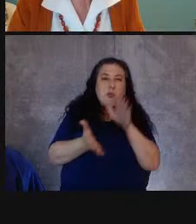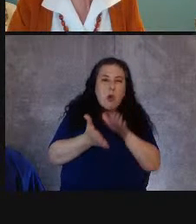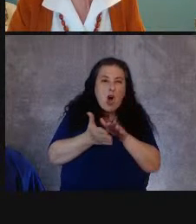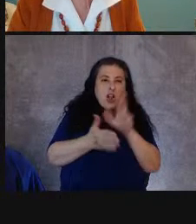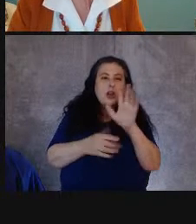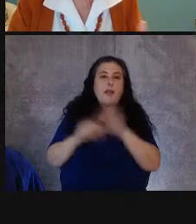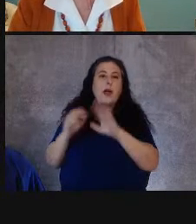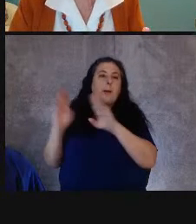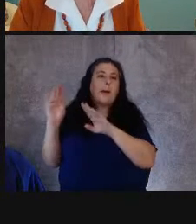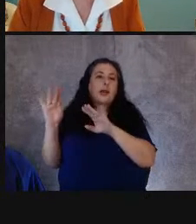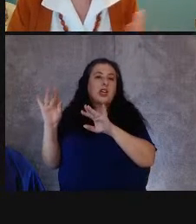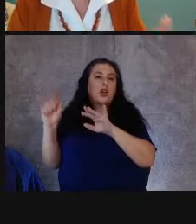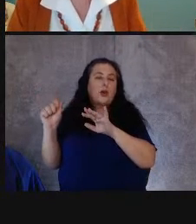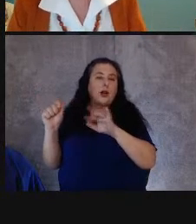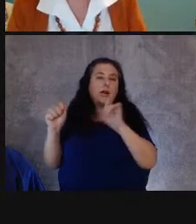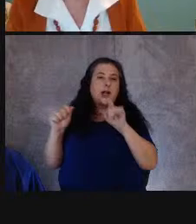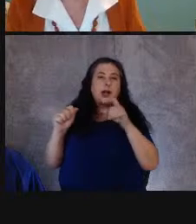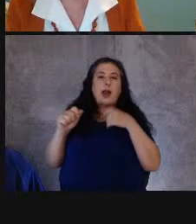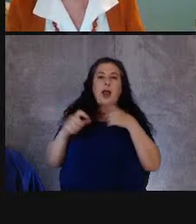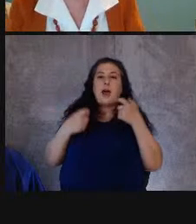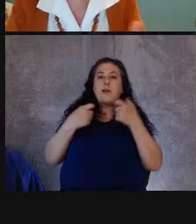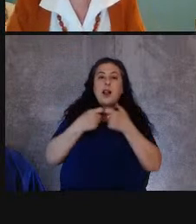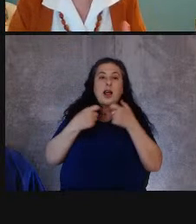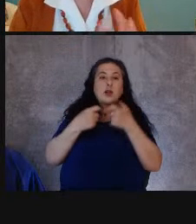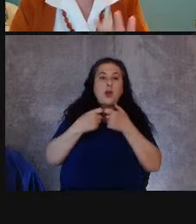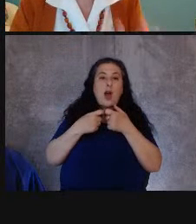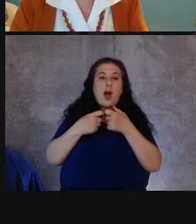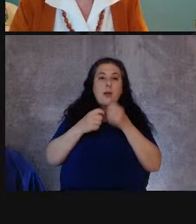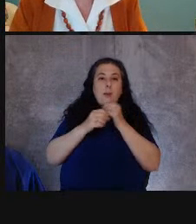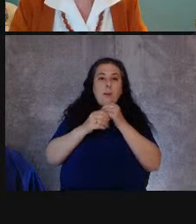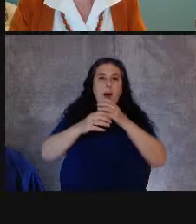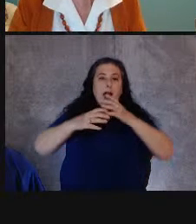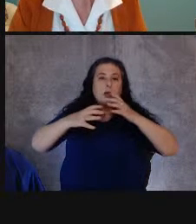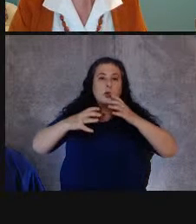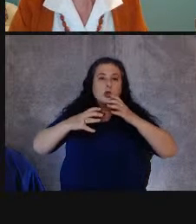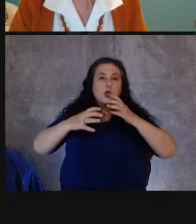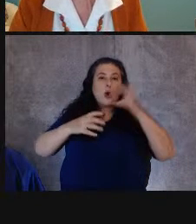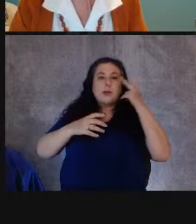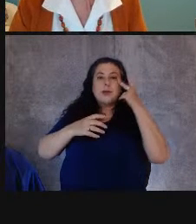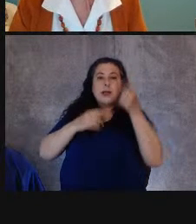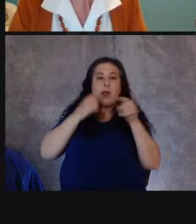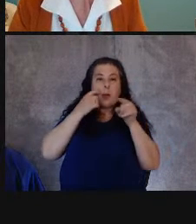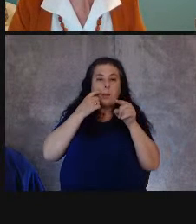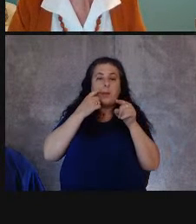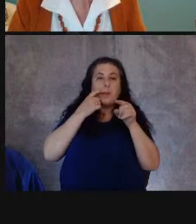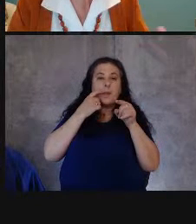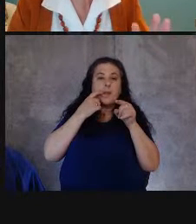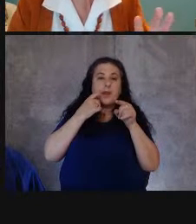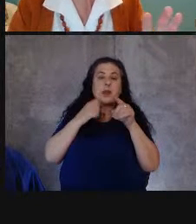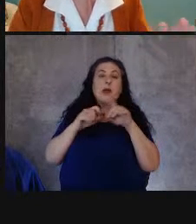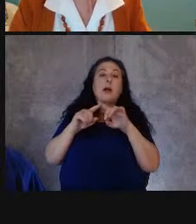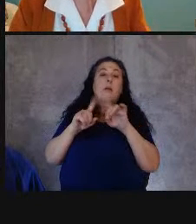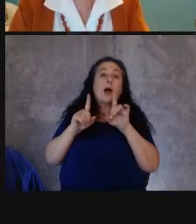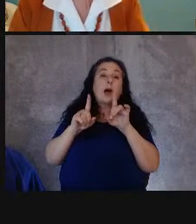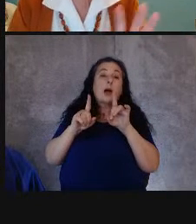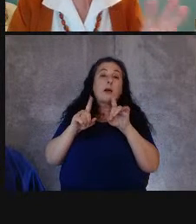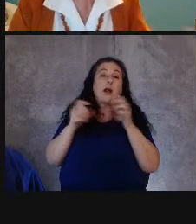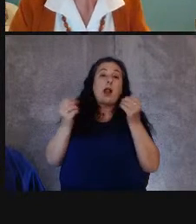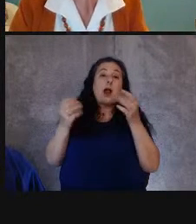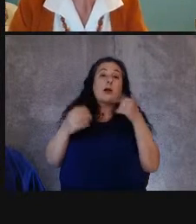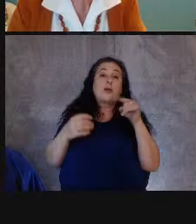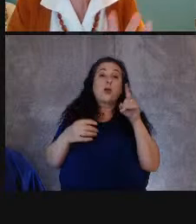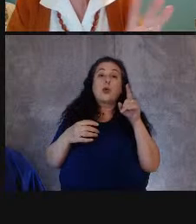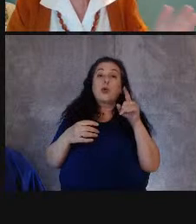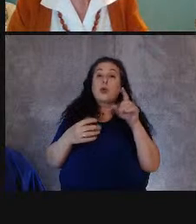than bacteria, and so you had to have an electron microscope to be able to see them. But a lot of what